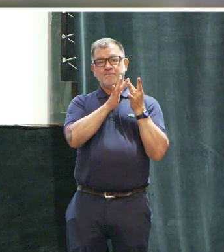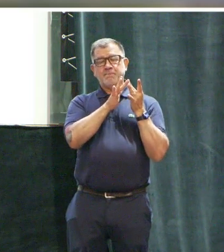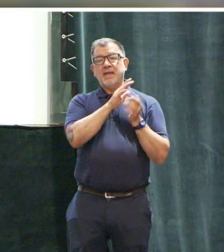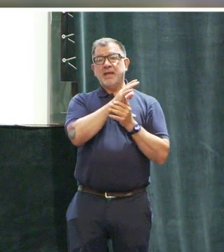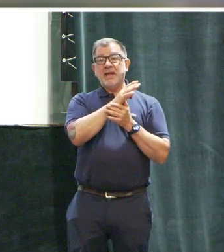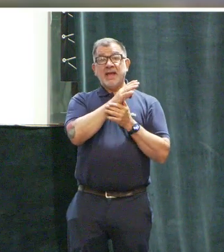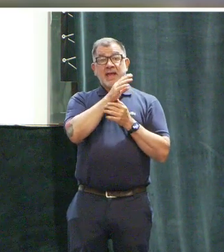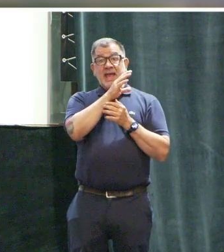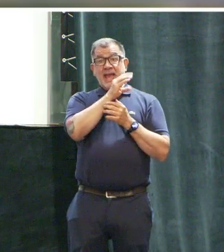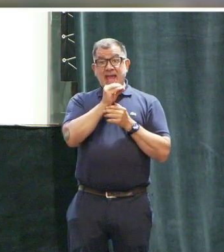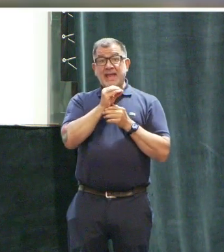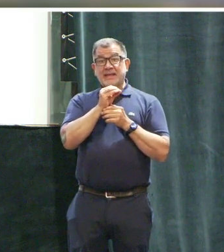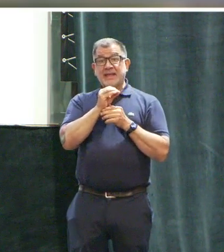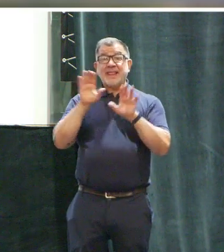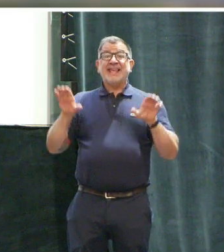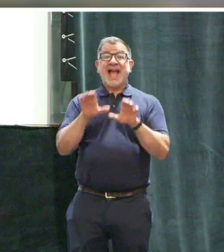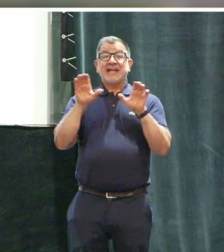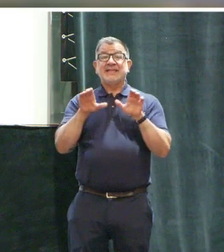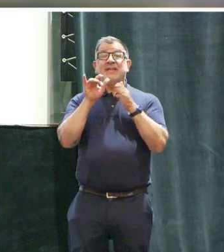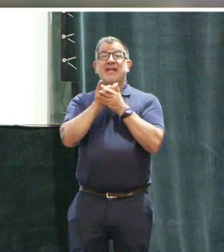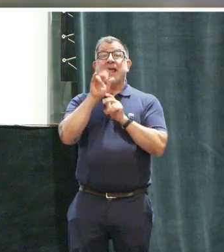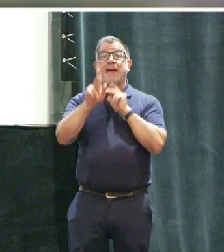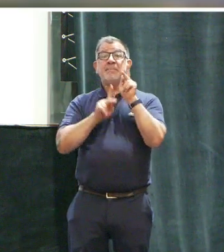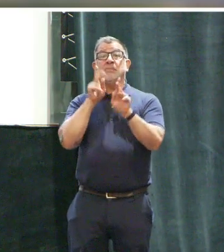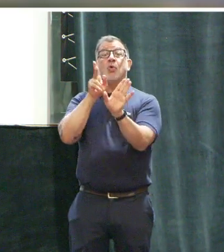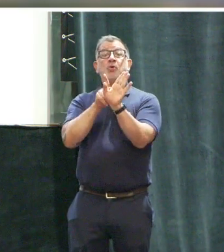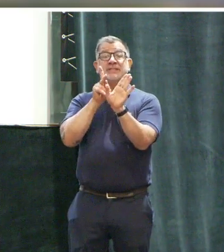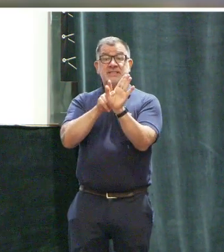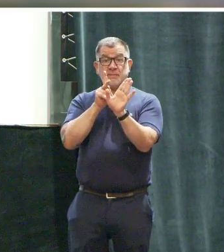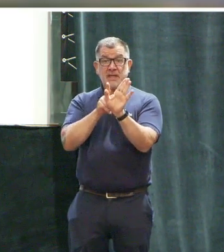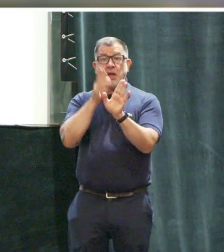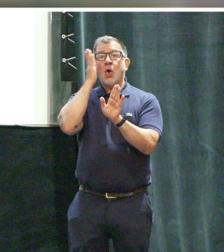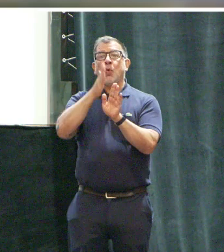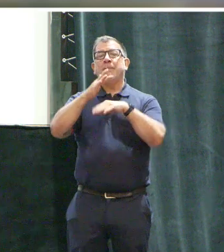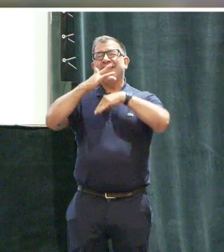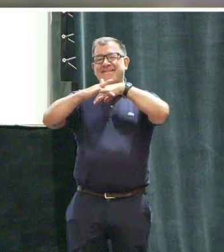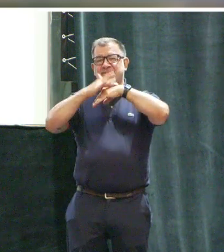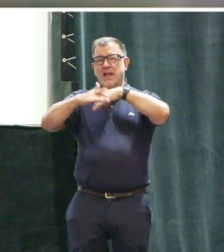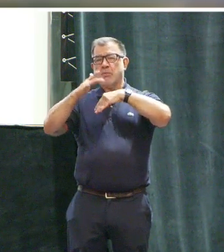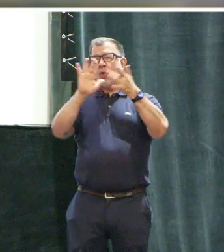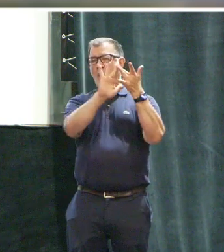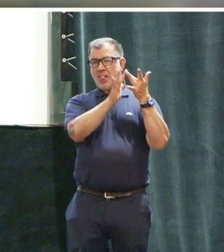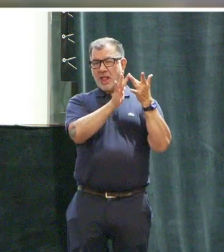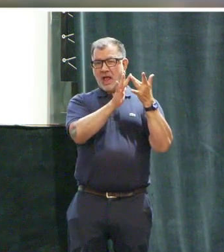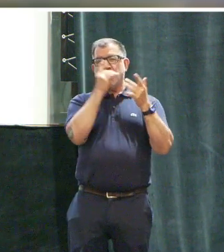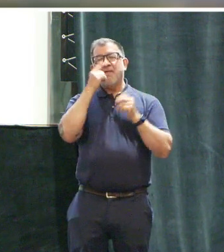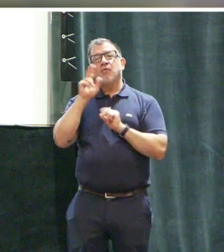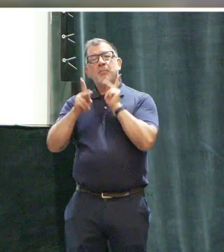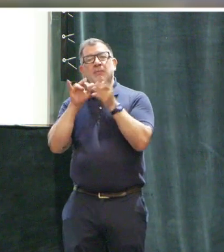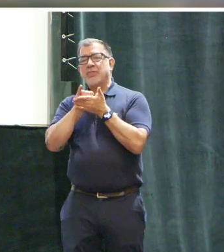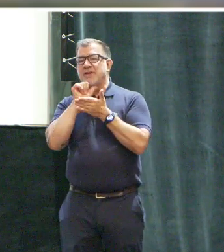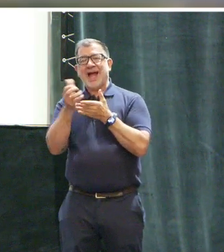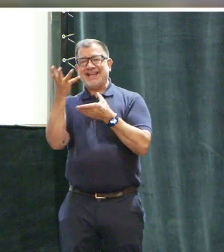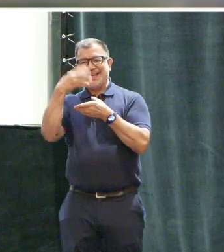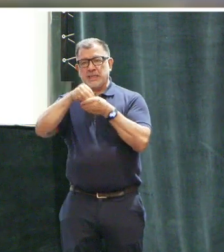that people participated in will be available online for those who were not here in person to participate in as